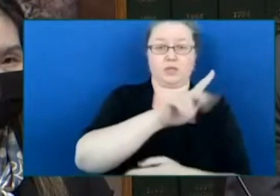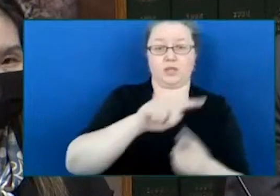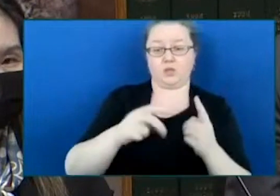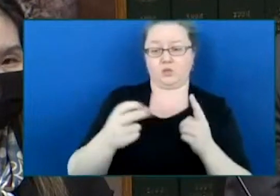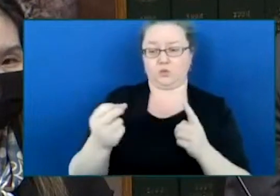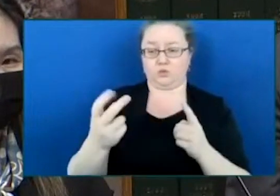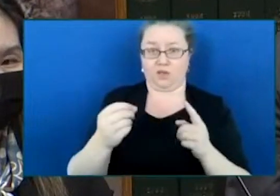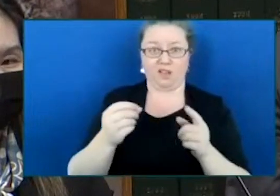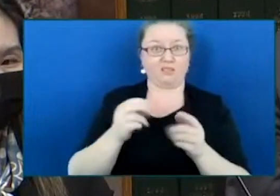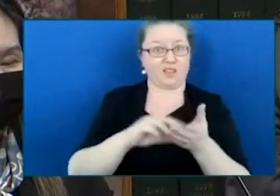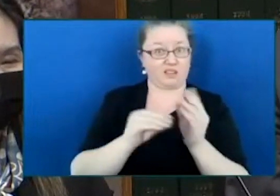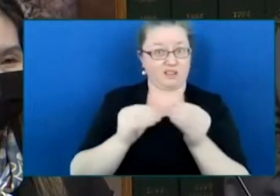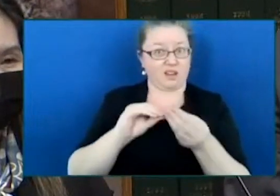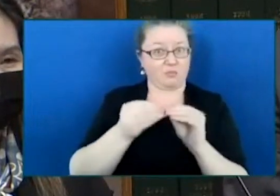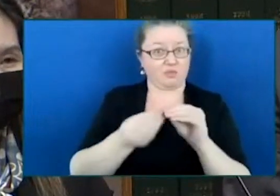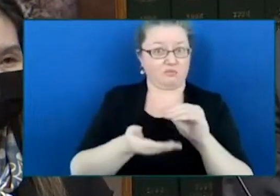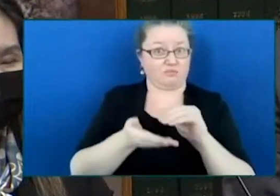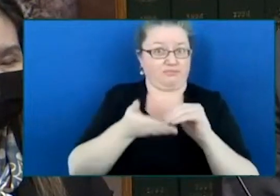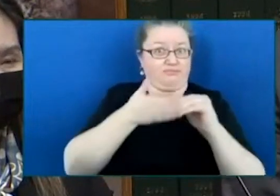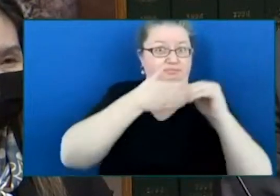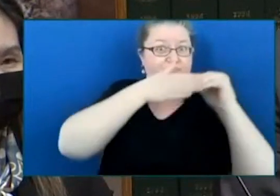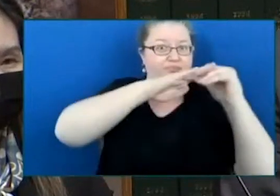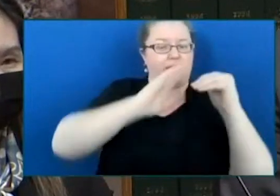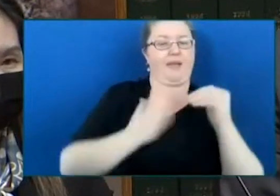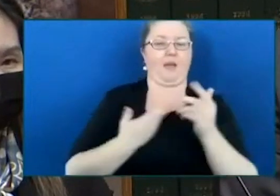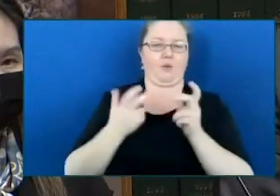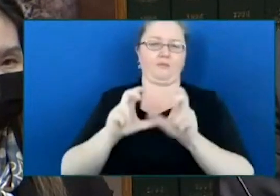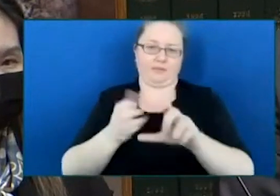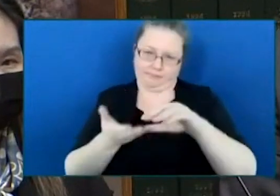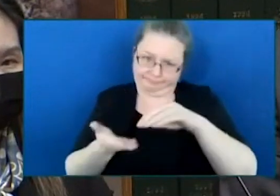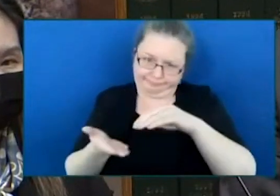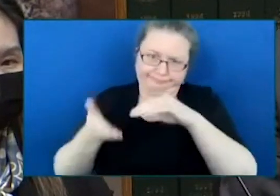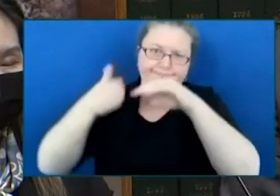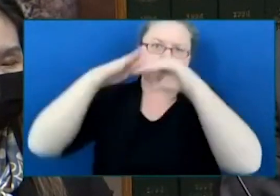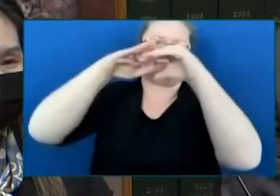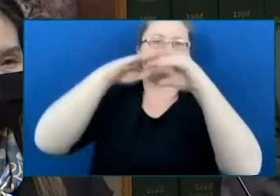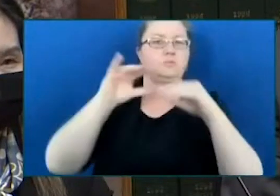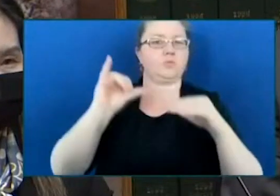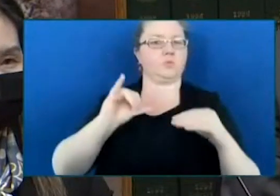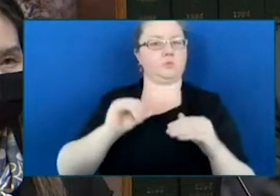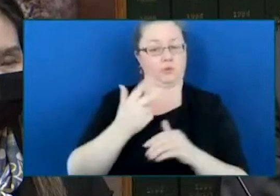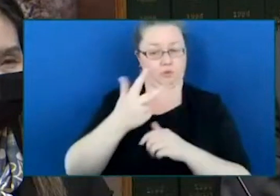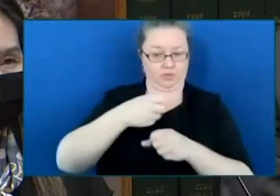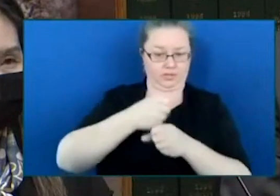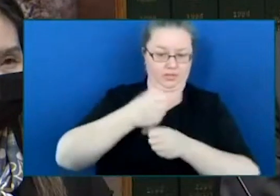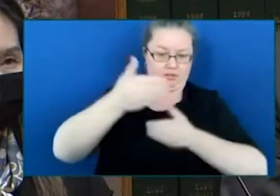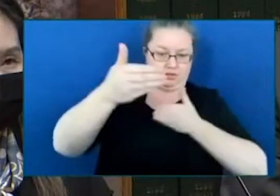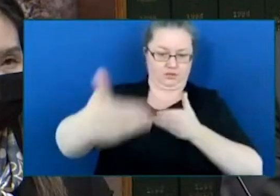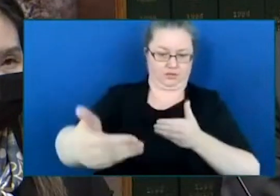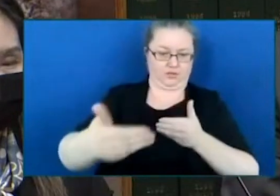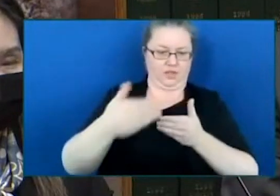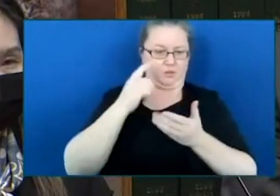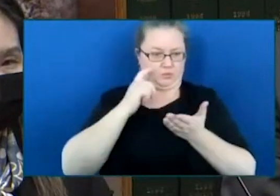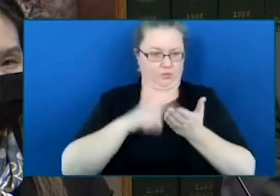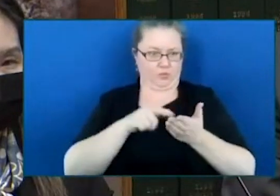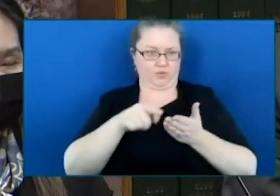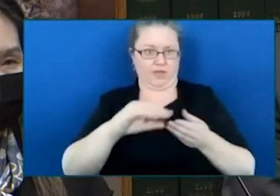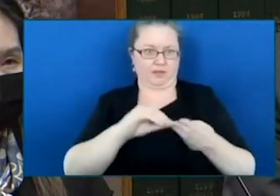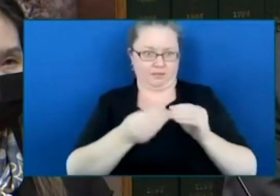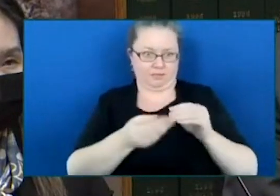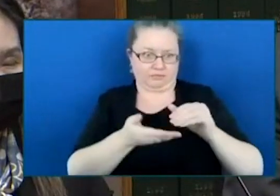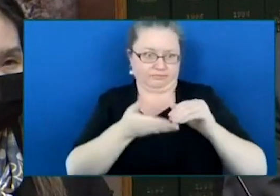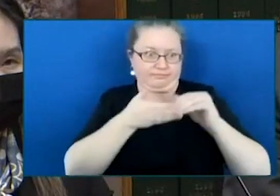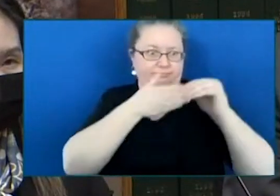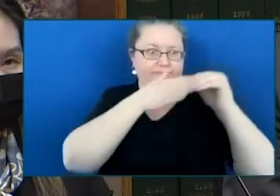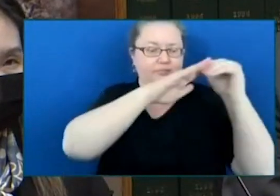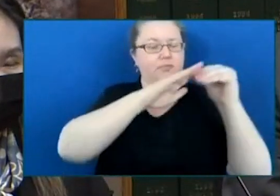Budget 2022 commits an additional $664 million over 3 years to respond to increased enrollment. Work also continues